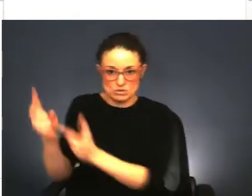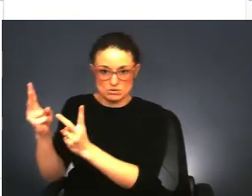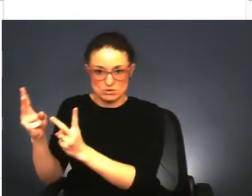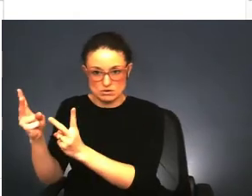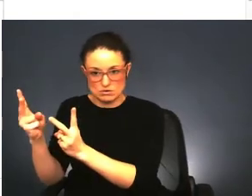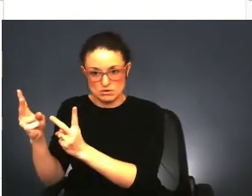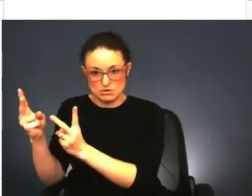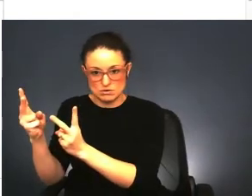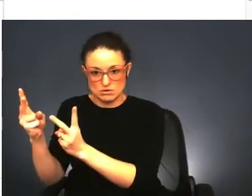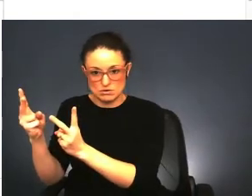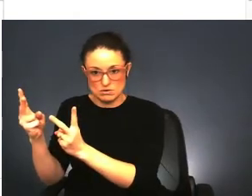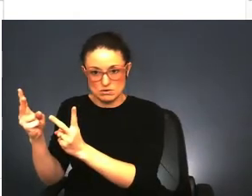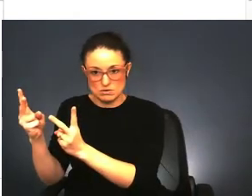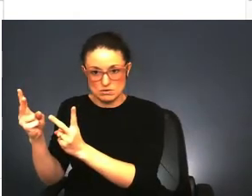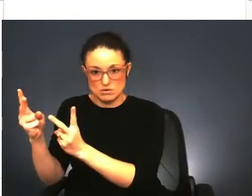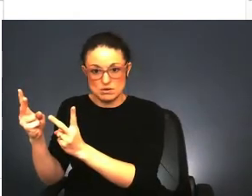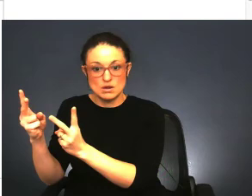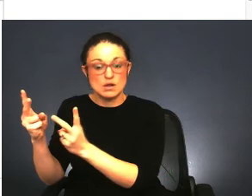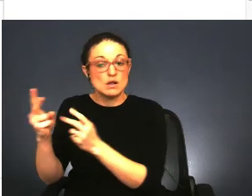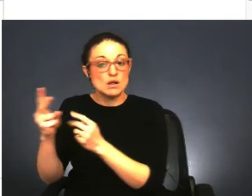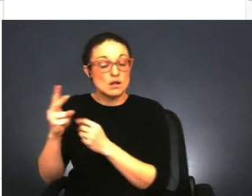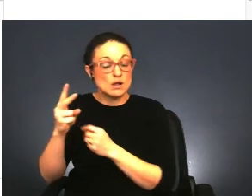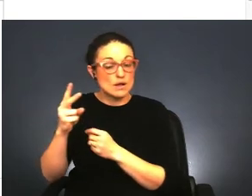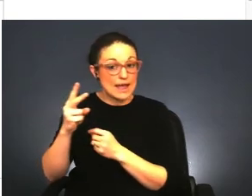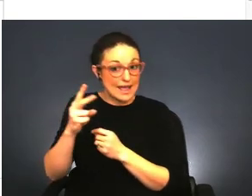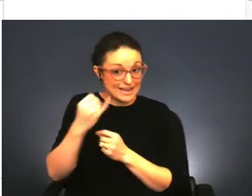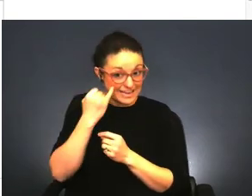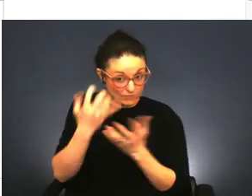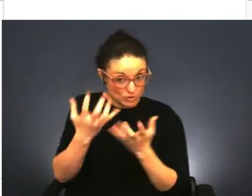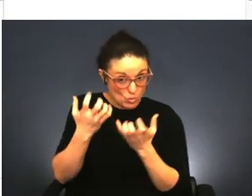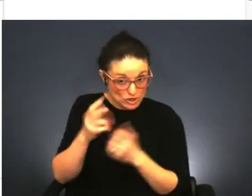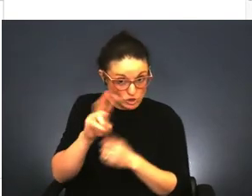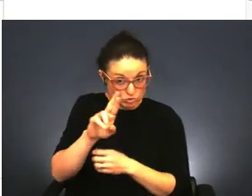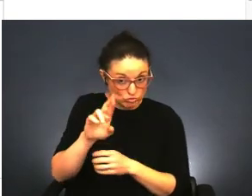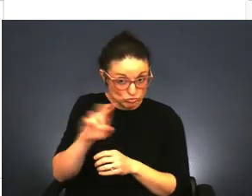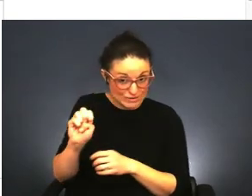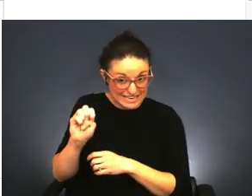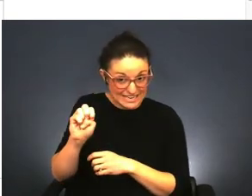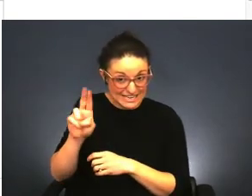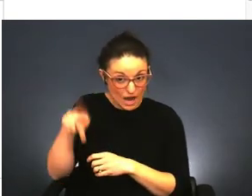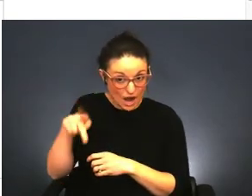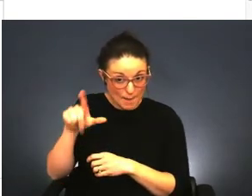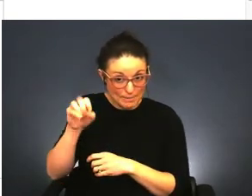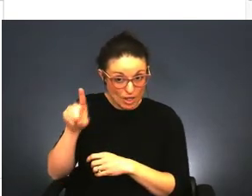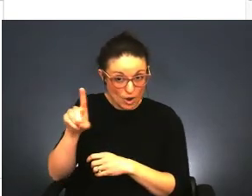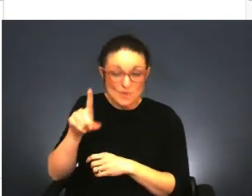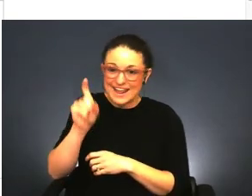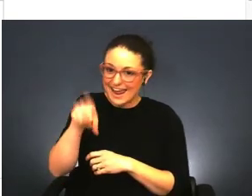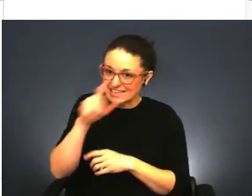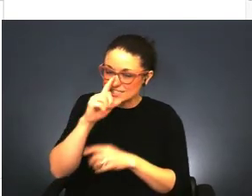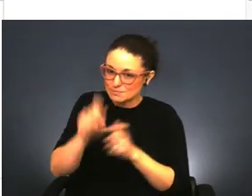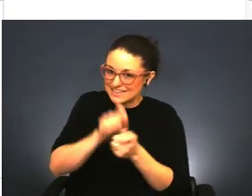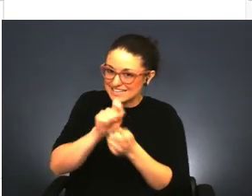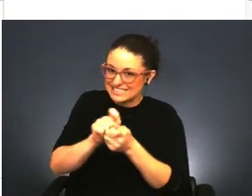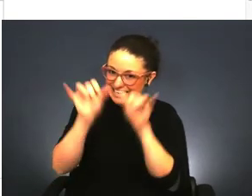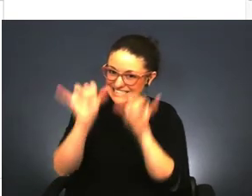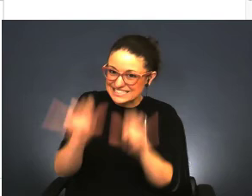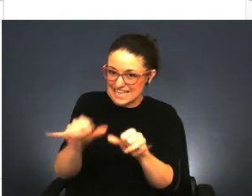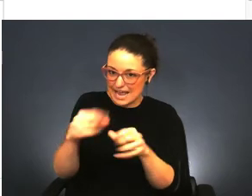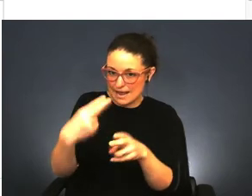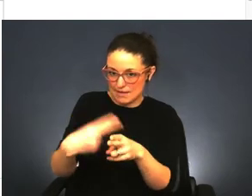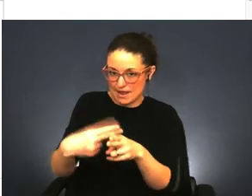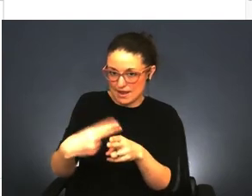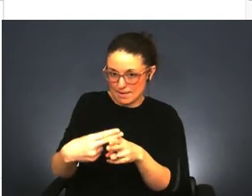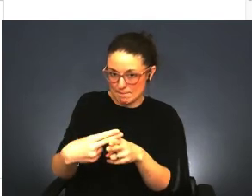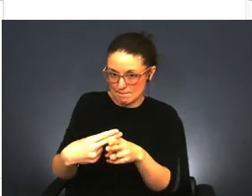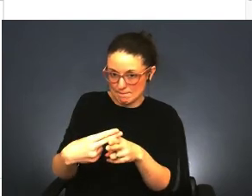if they have the exact same name that Canvas gave them. Okay, and then you do that. So that's one way to grade. The other